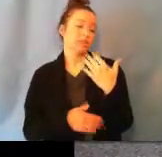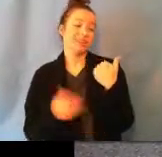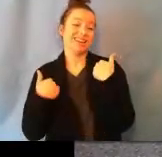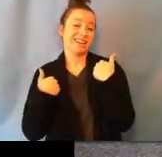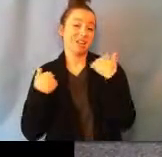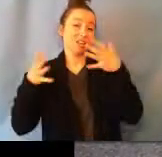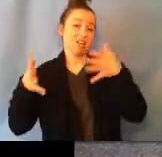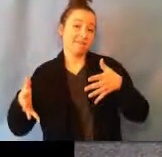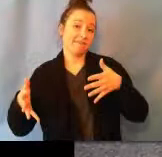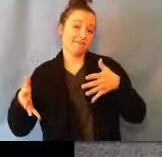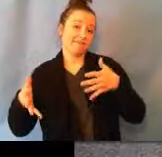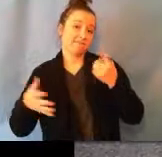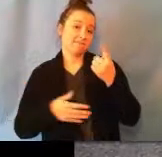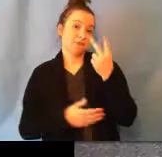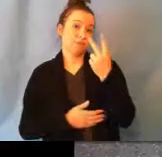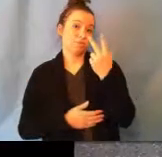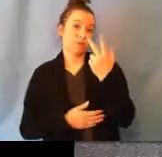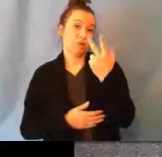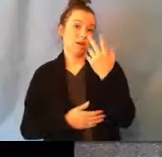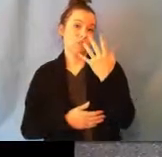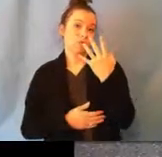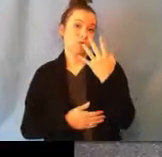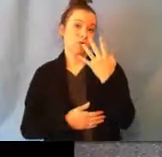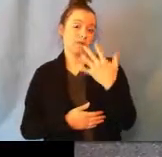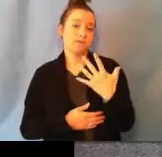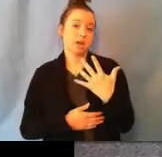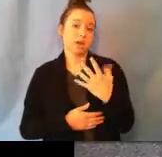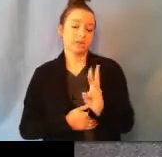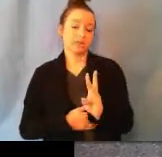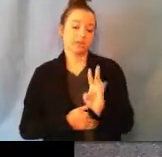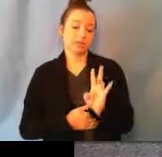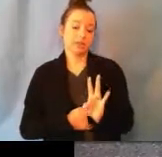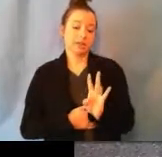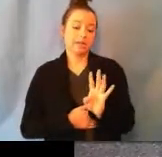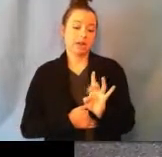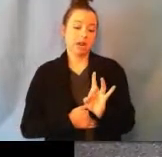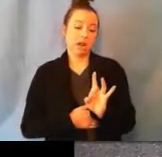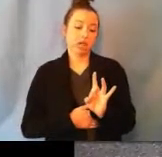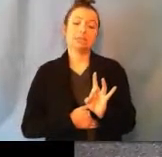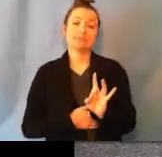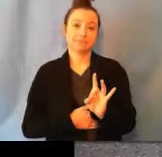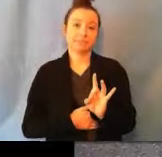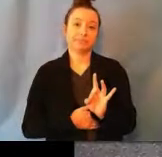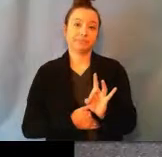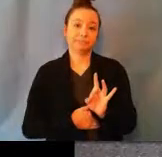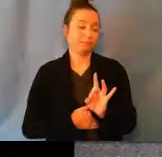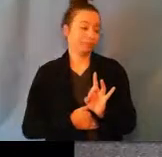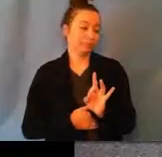left, so let me count them. 1, 2, 3, 4, 5, 6, 7, 8.